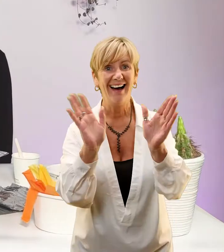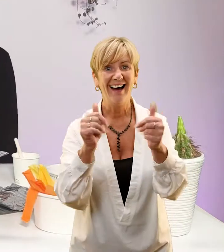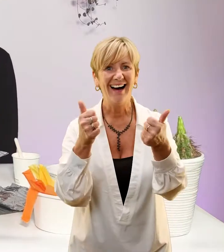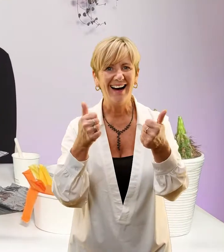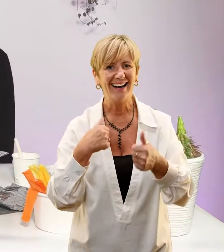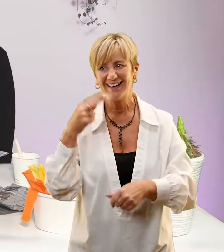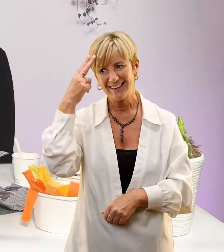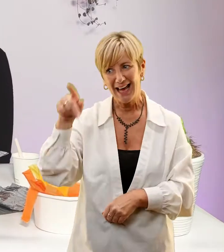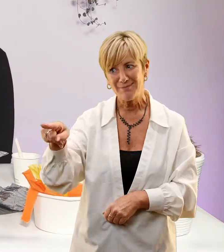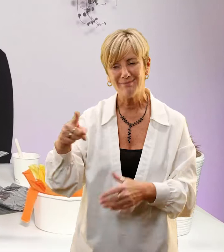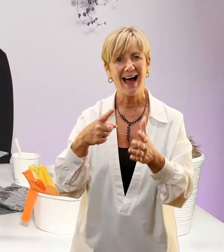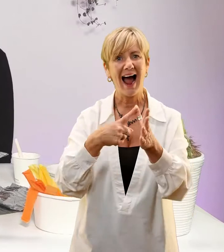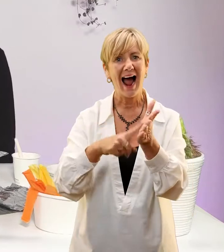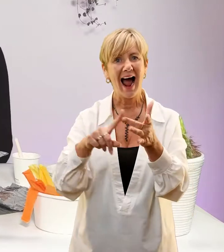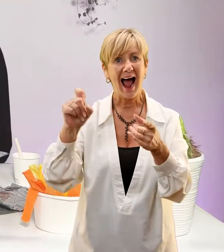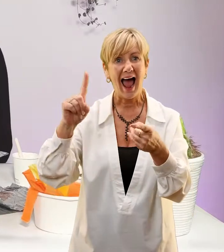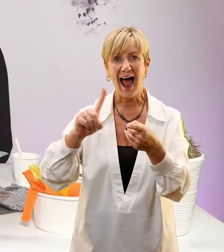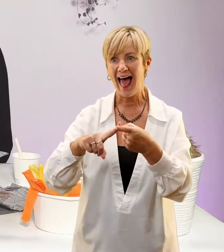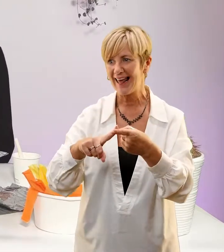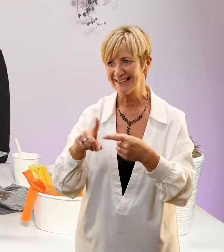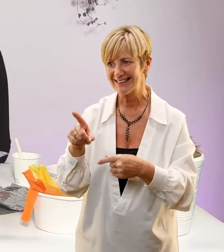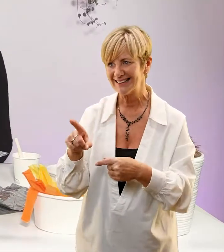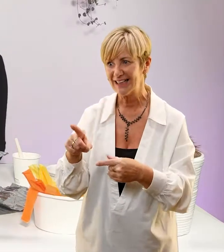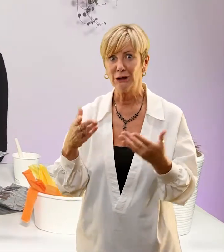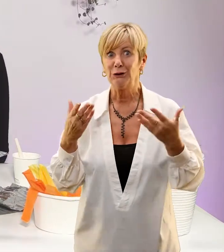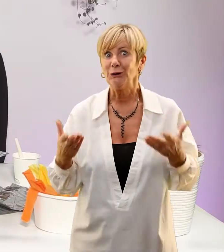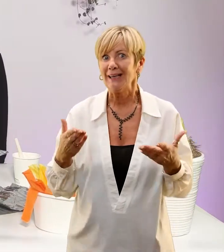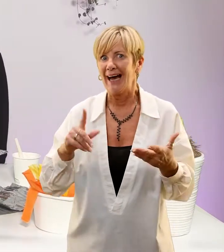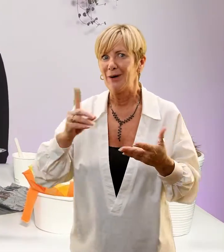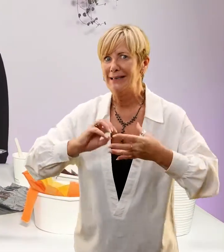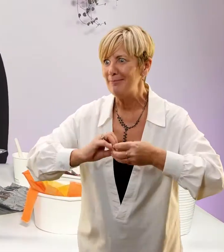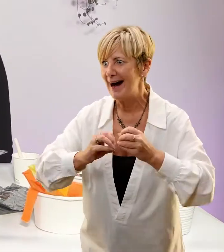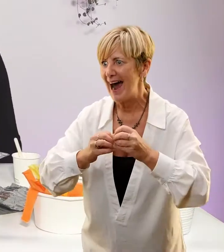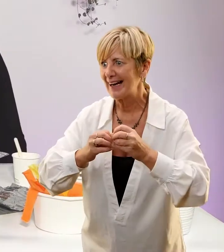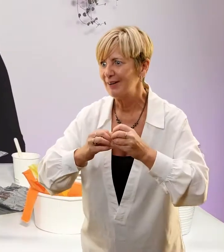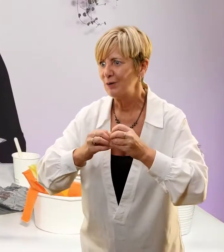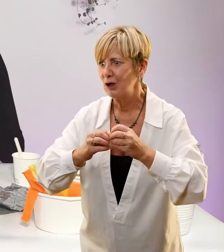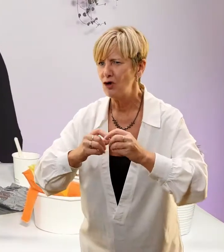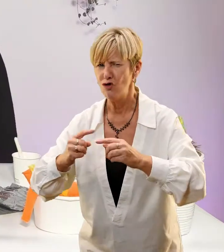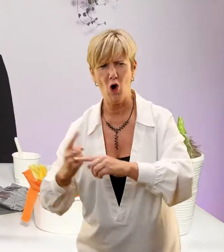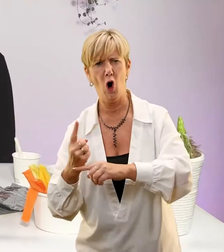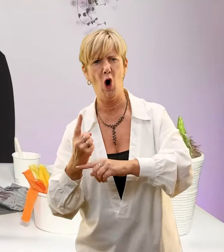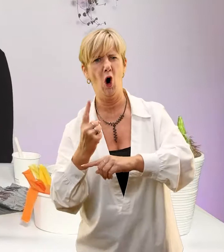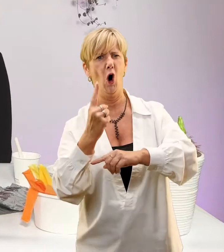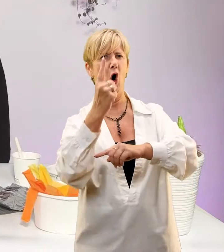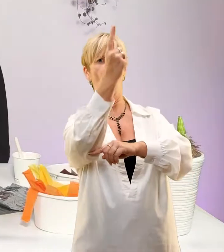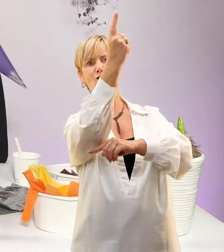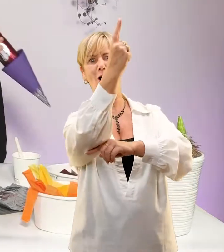Hello everyone, my name's Alice and today we're going to be making this roaring